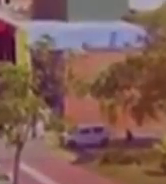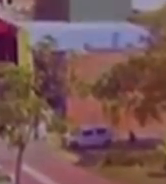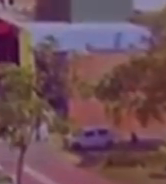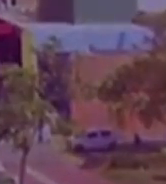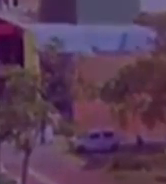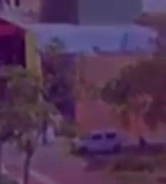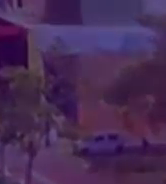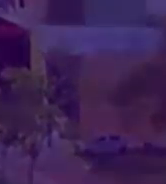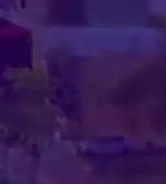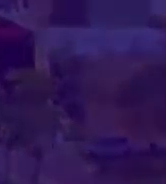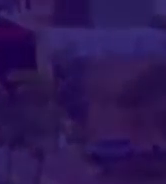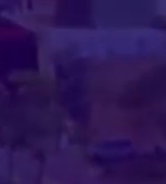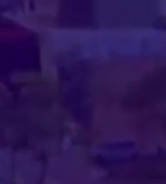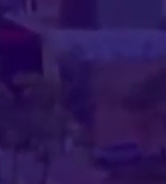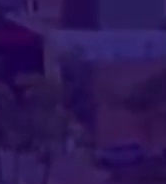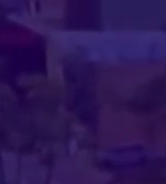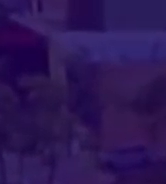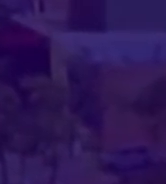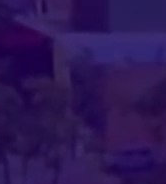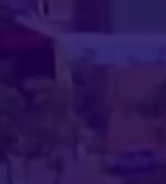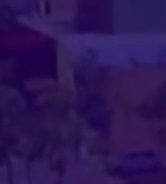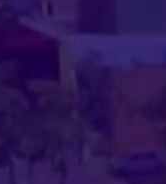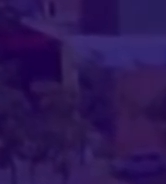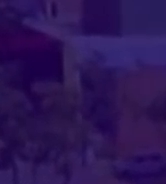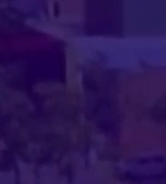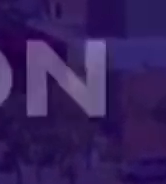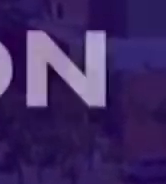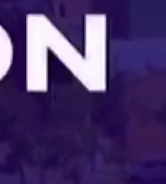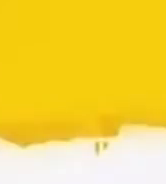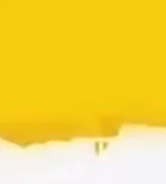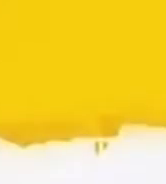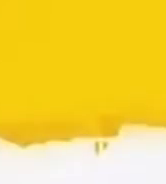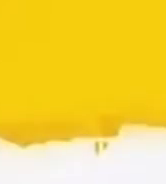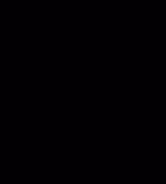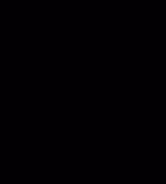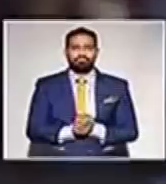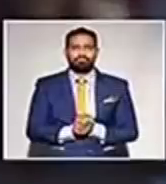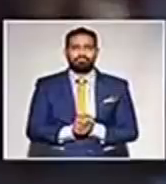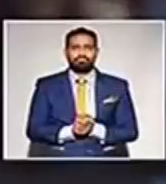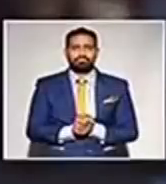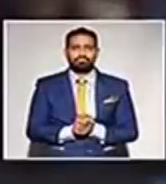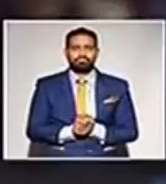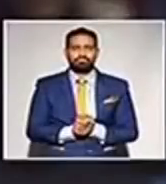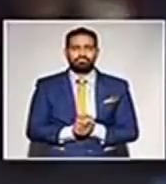Slit Knowledge University, challenging convention and redefining education.